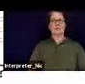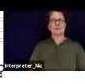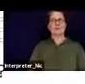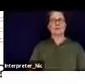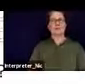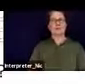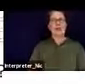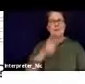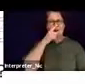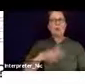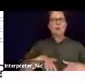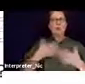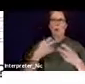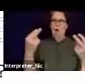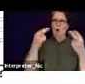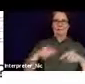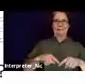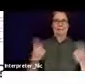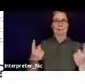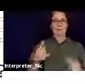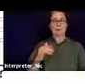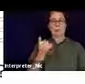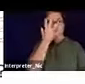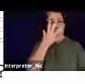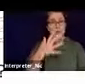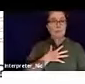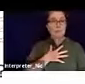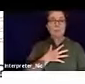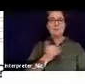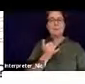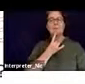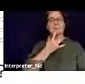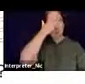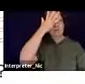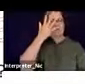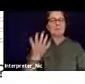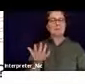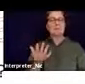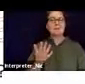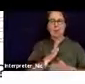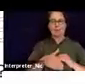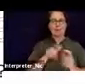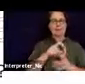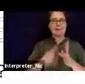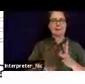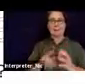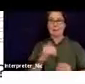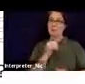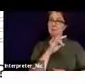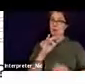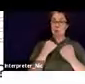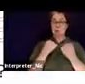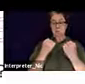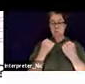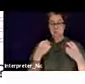candidates. They might be ashamed or embarrassed by the disability. They may not see their condition as a disability. They may not